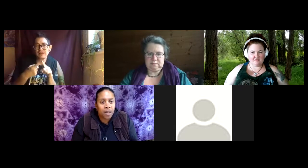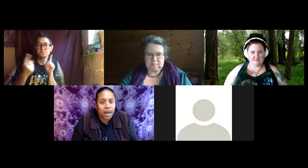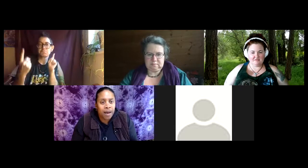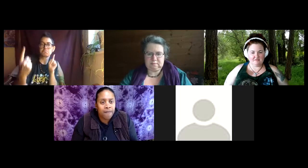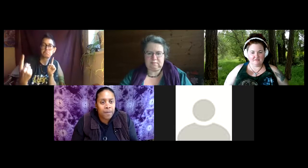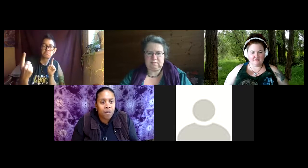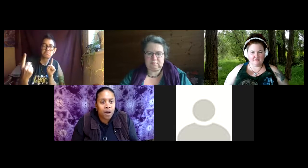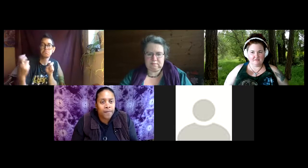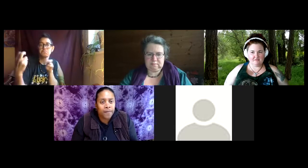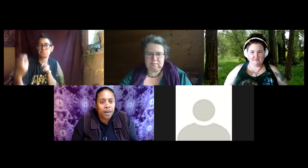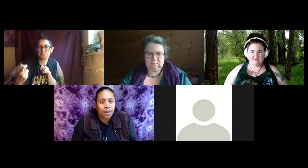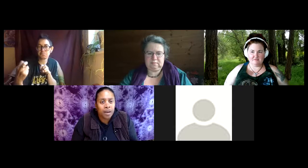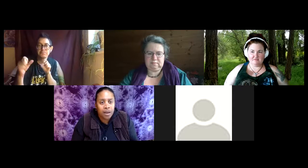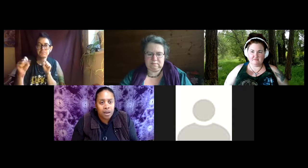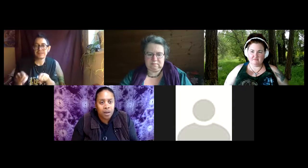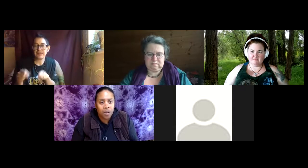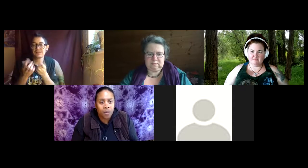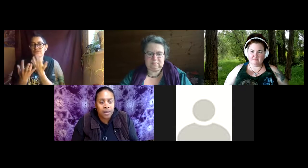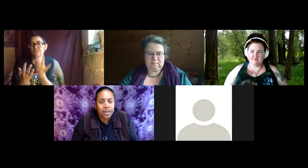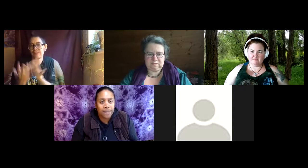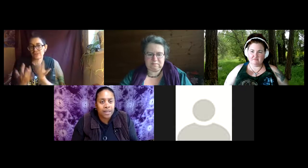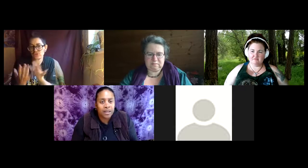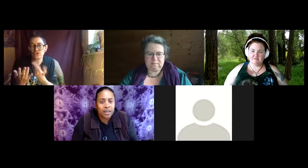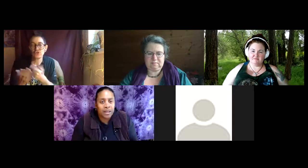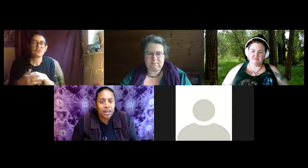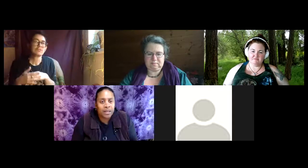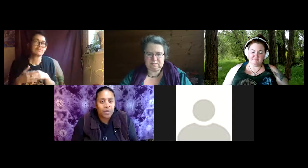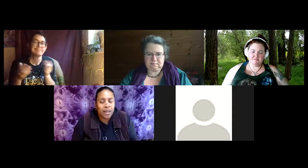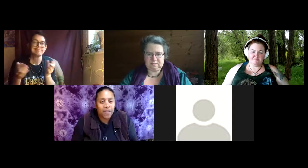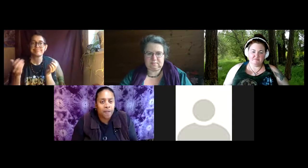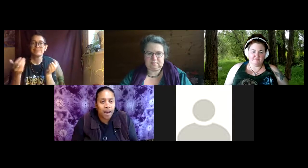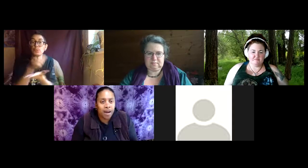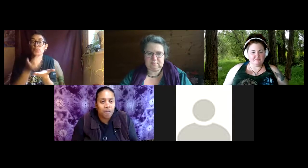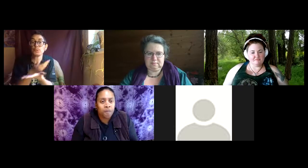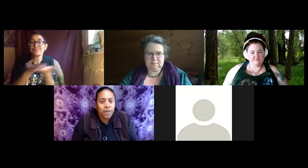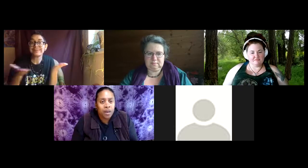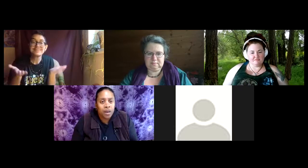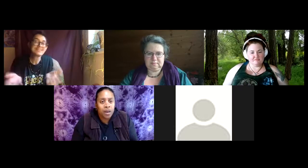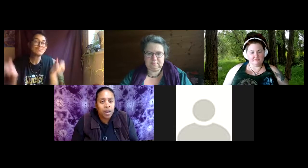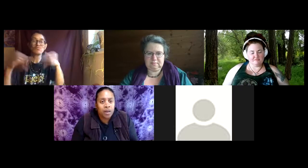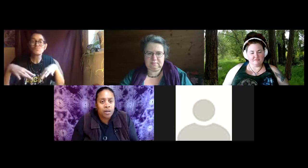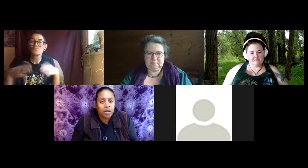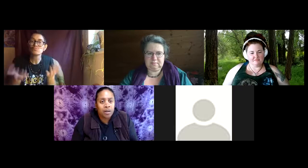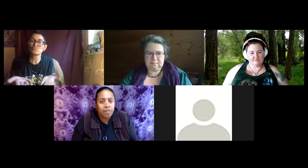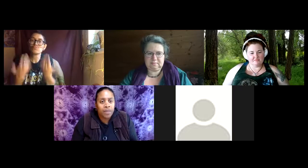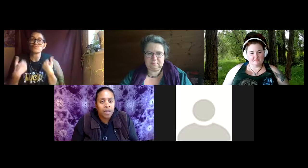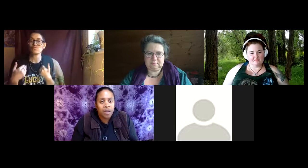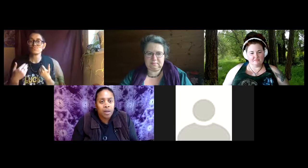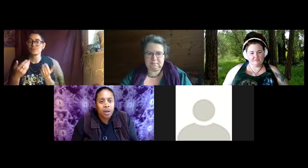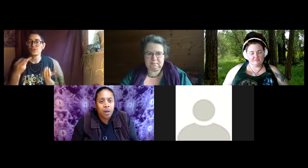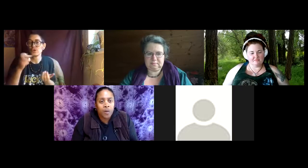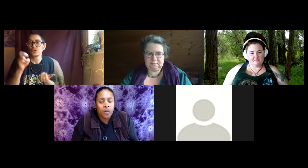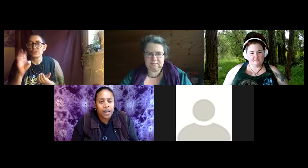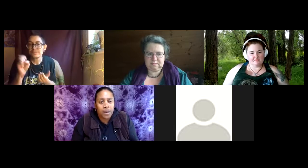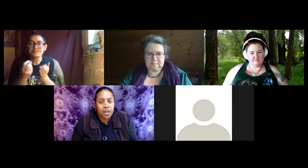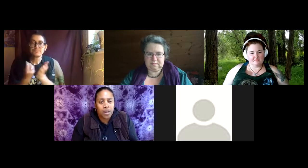I will have maybe a friend, you know, safely distanced, and we'll have the fire. And, you